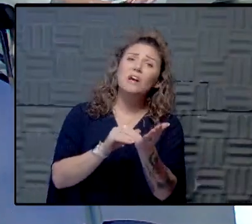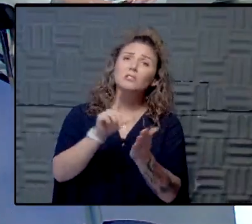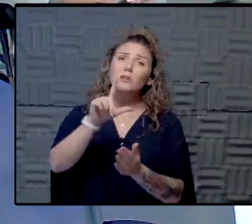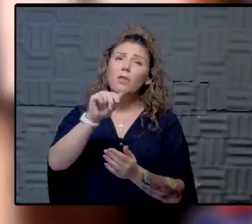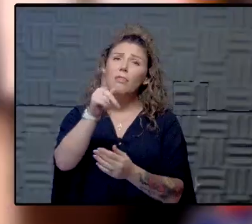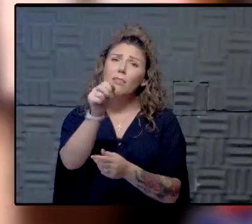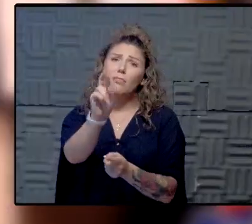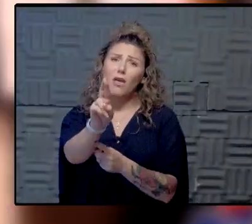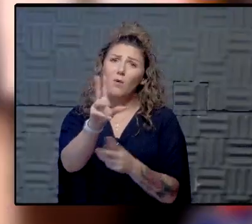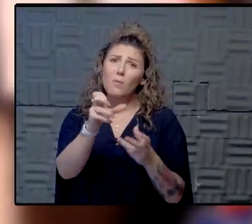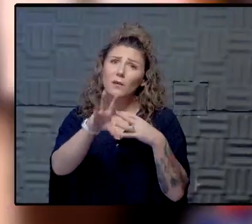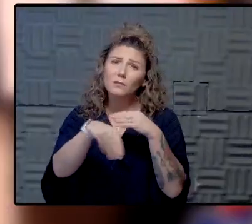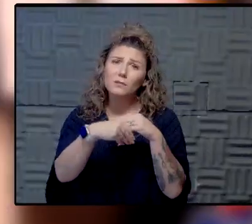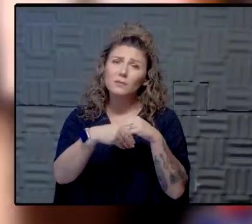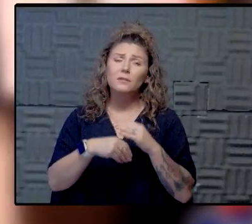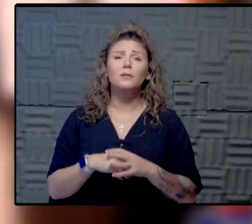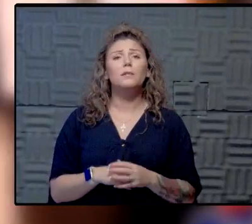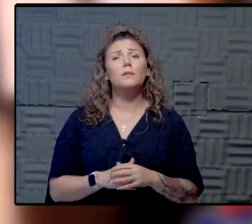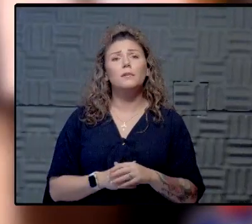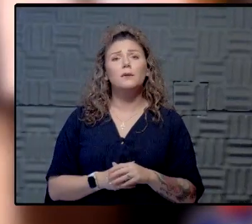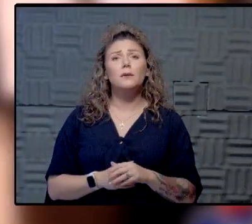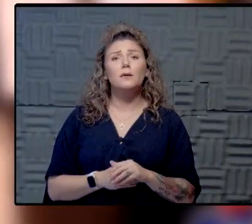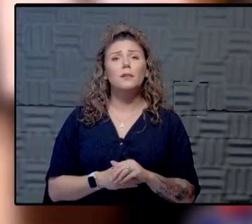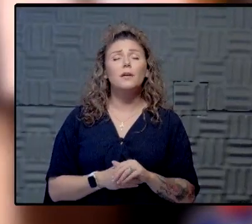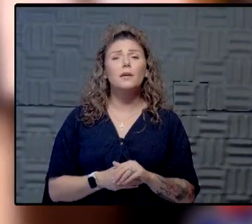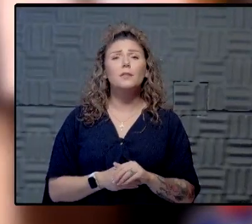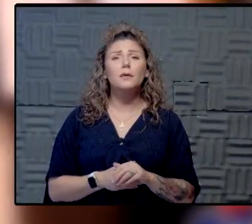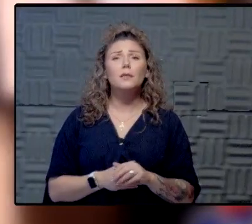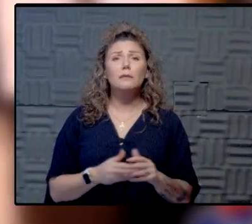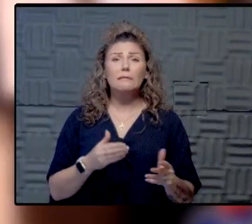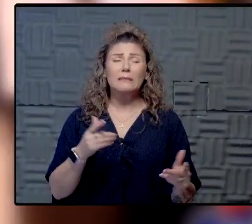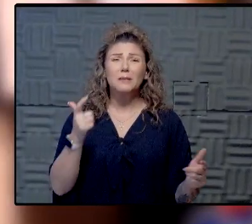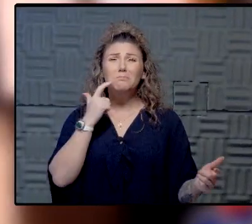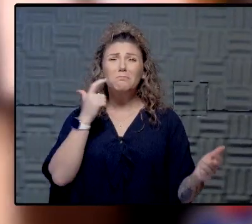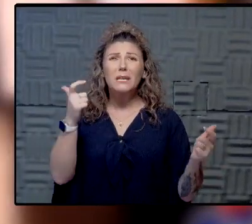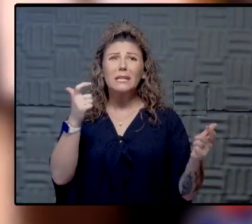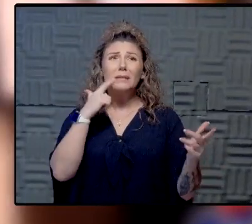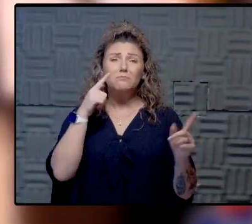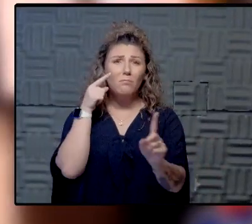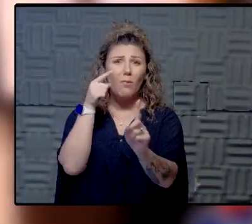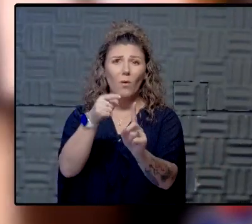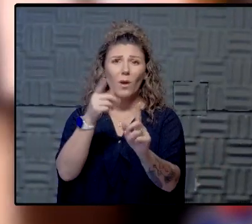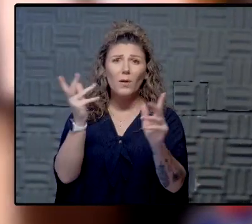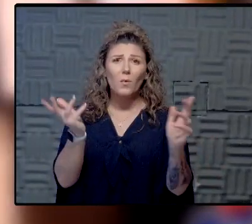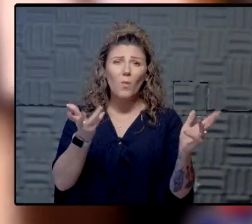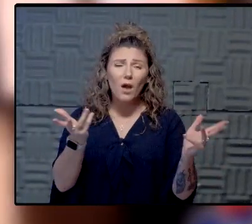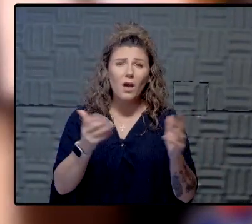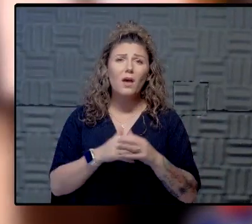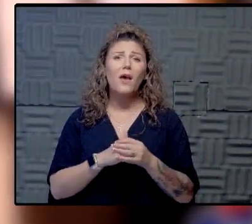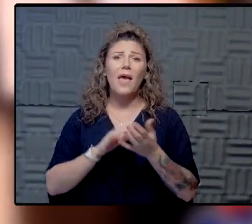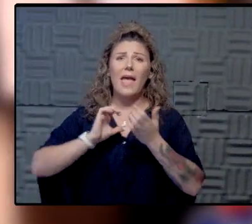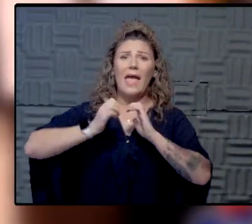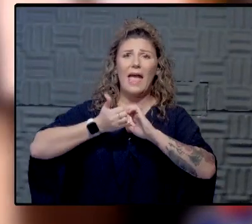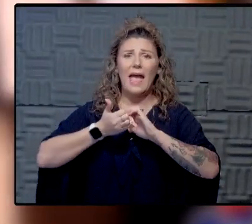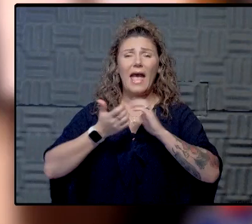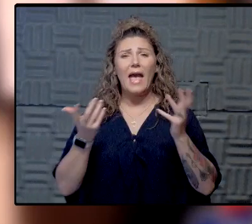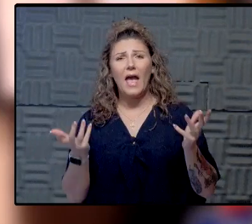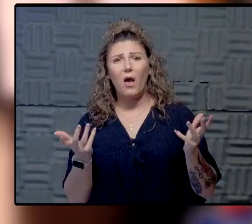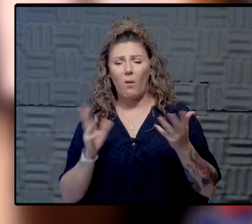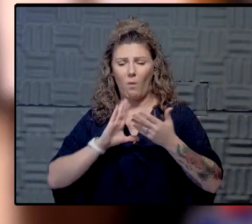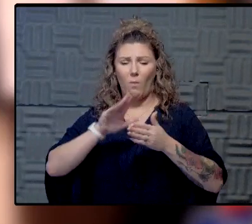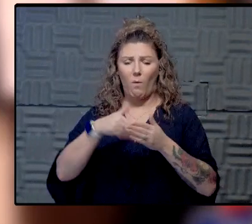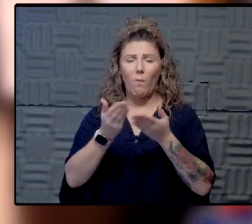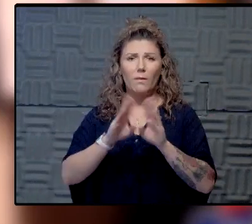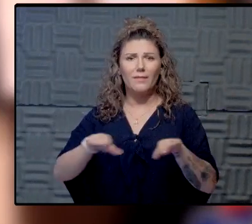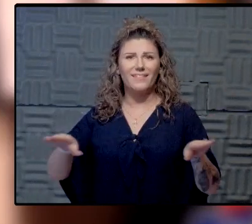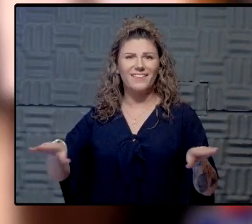add? I just said I think the big one is people thinking forward to how we're going to get all our kids